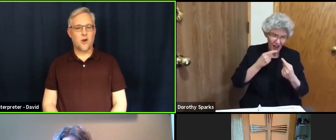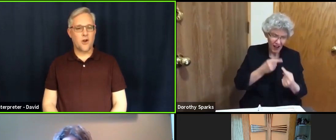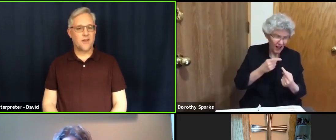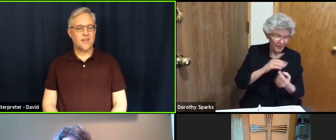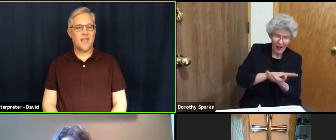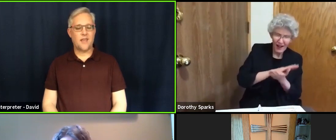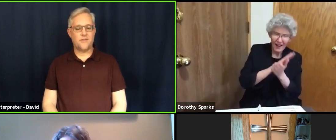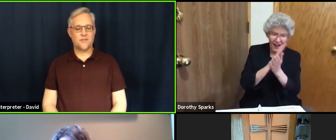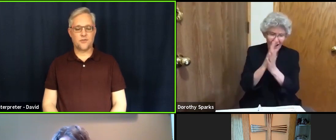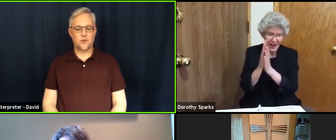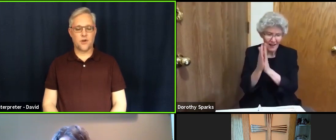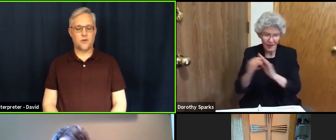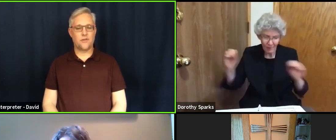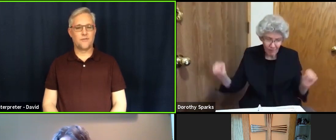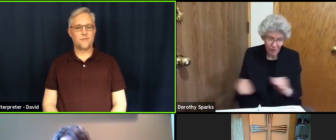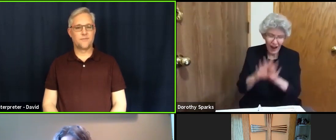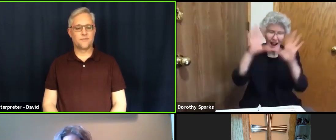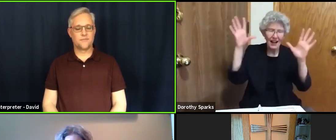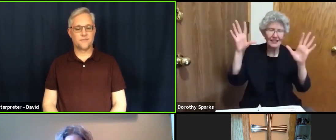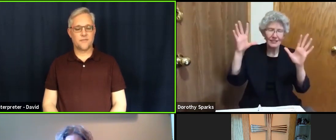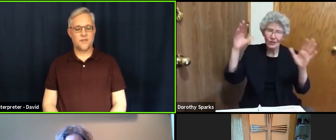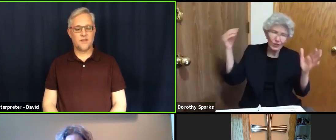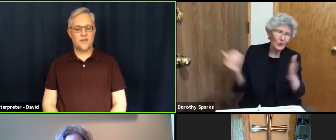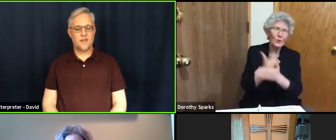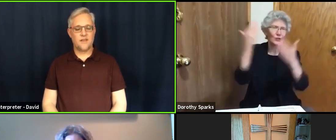from dark caves of struggle